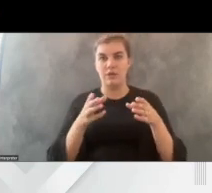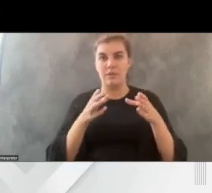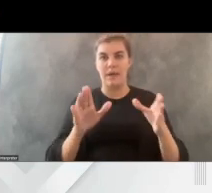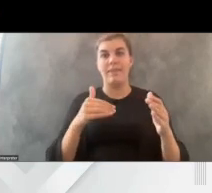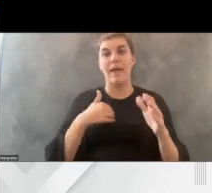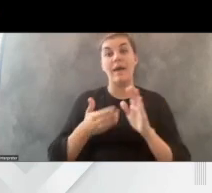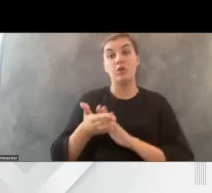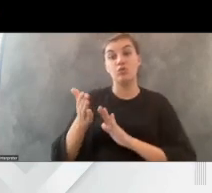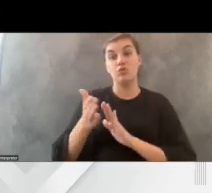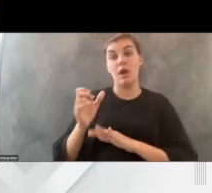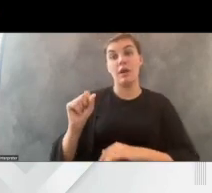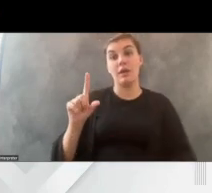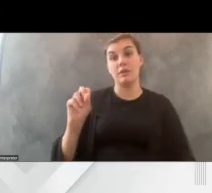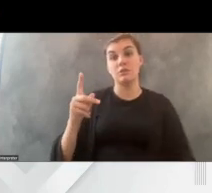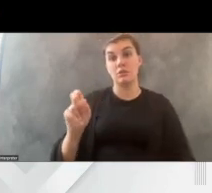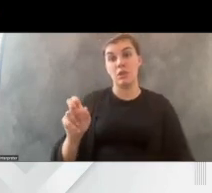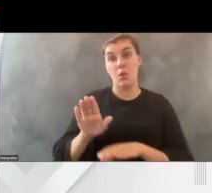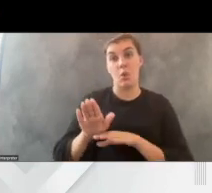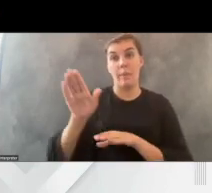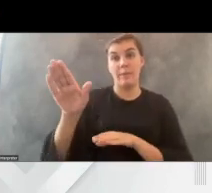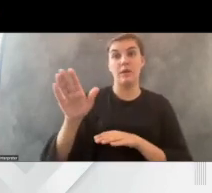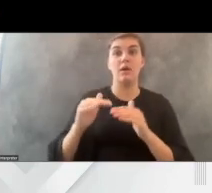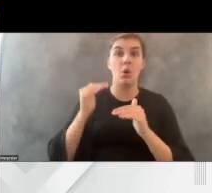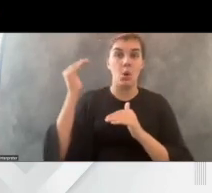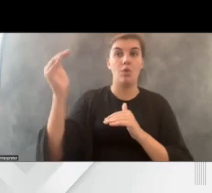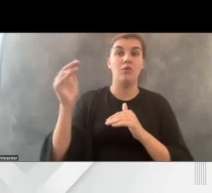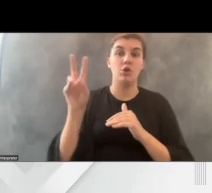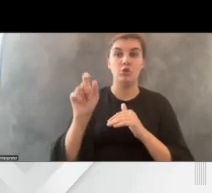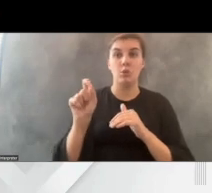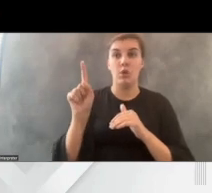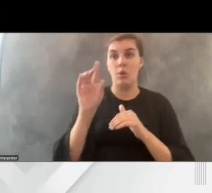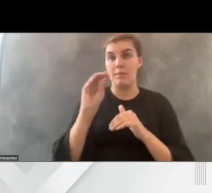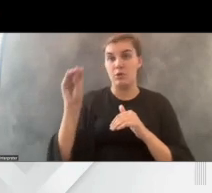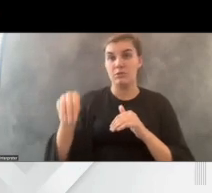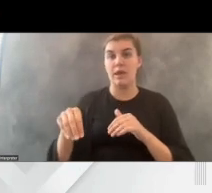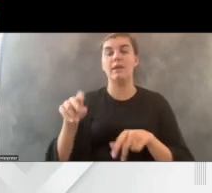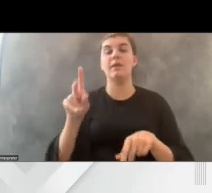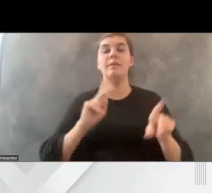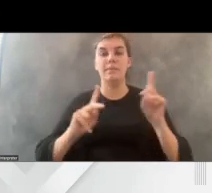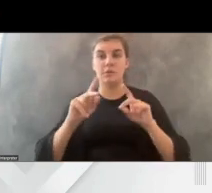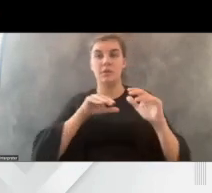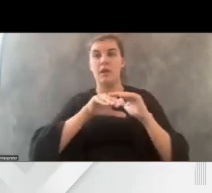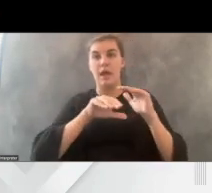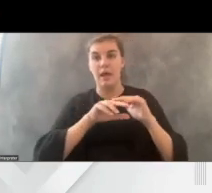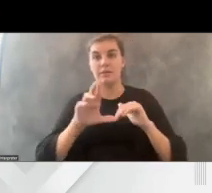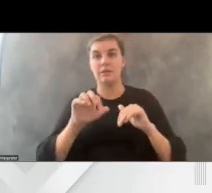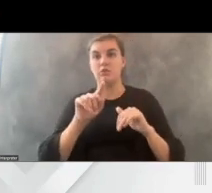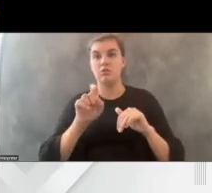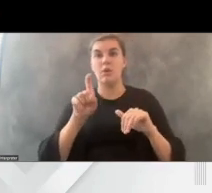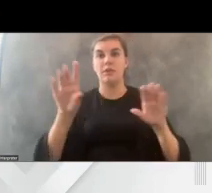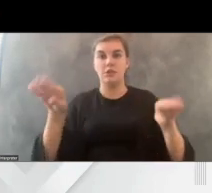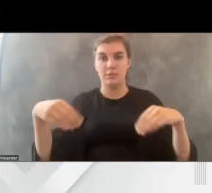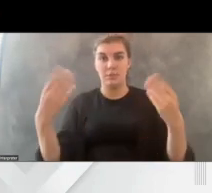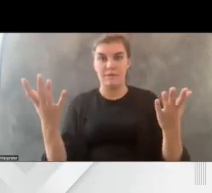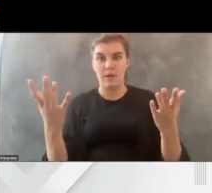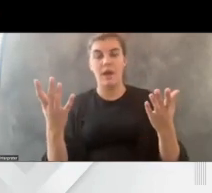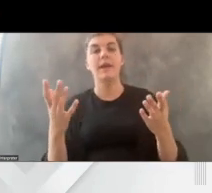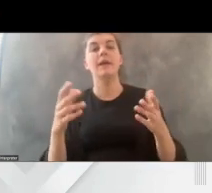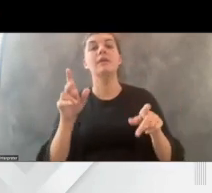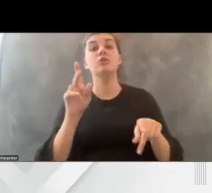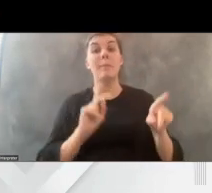slope can be up to the grade of the street. So it follows that the curb ramps adjoining those